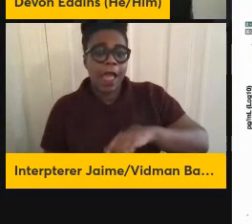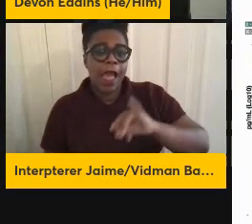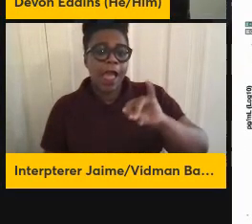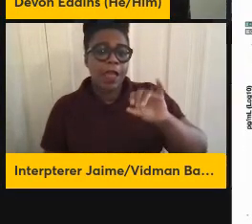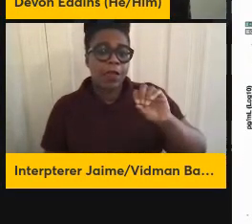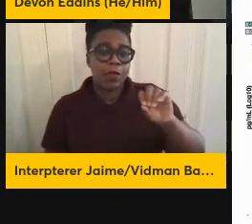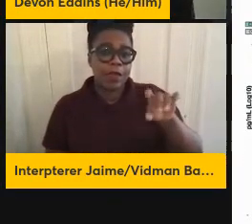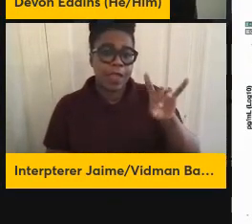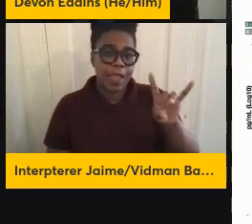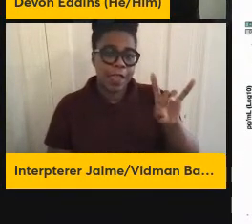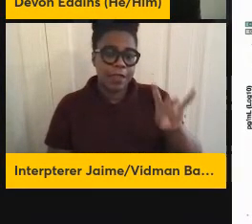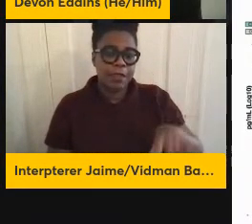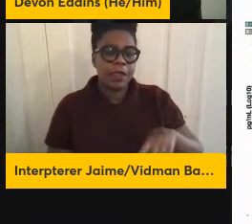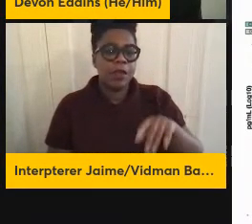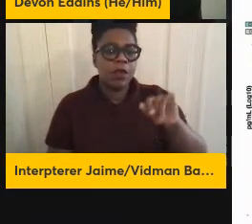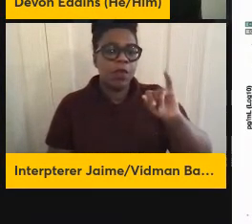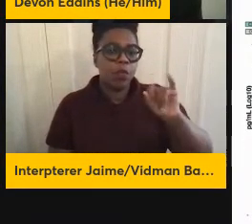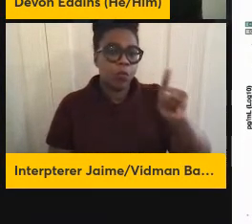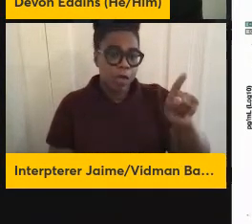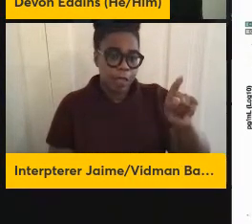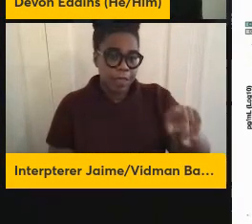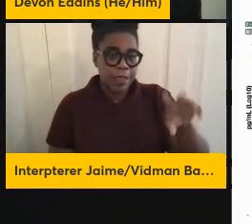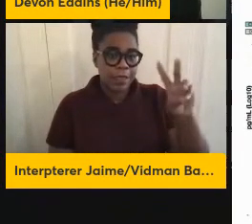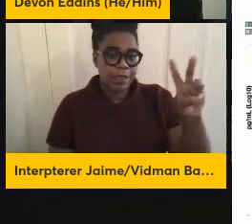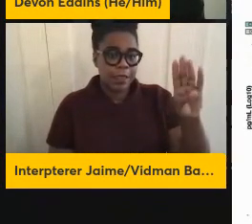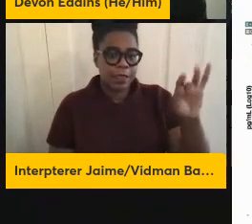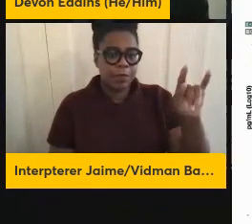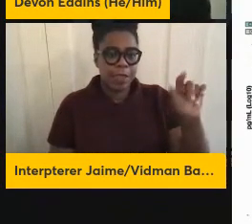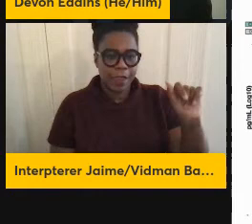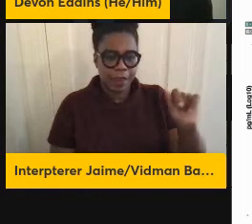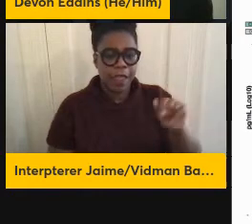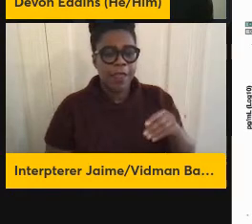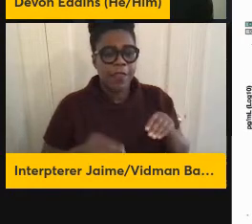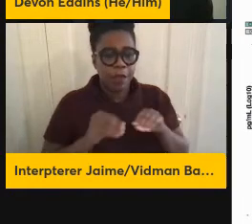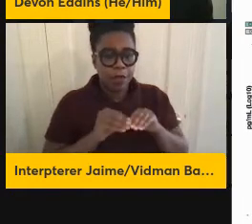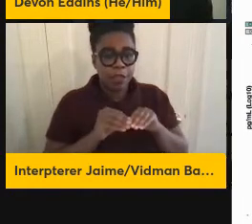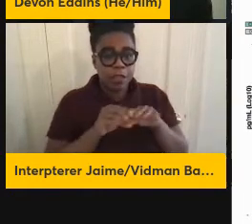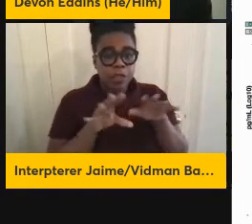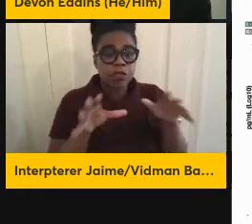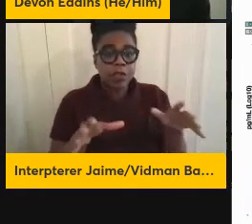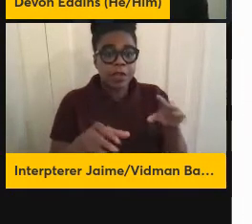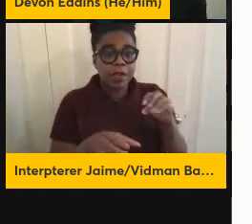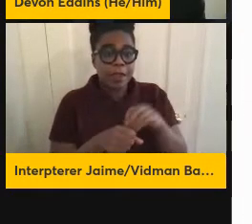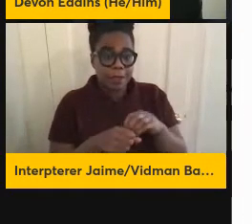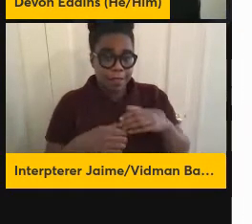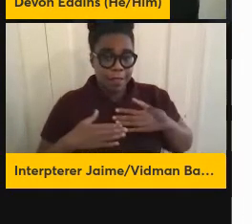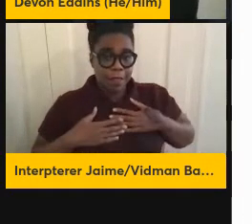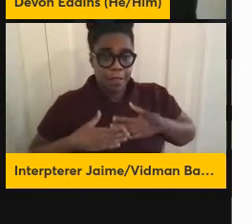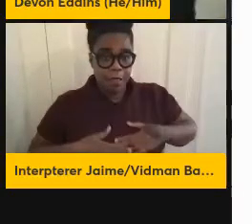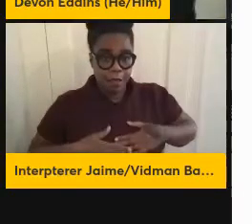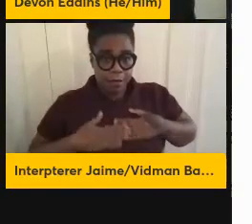beta, and IL-6, that they are able to secrete into the lung milieu.